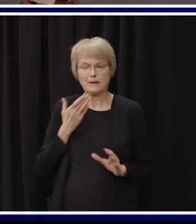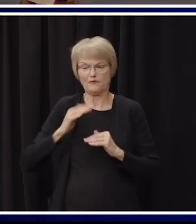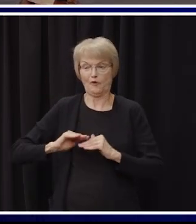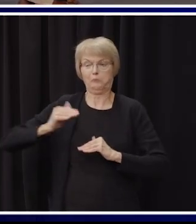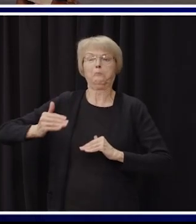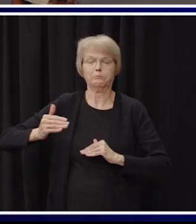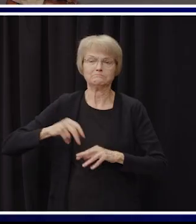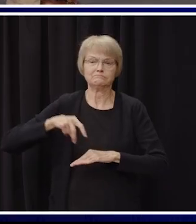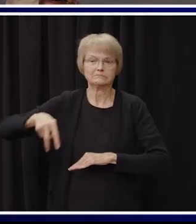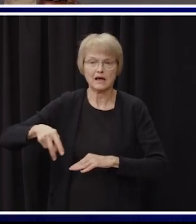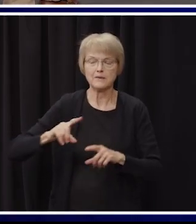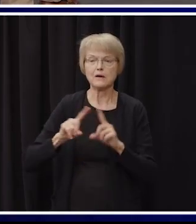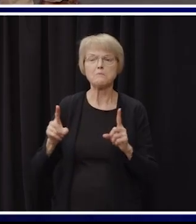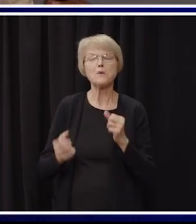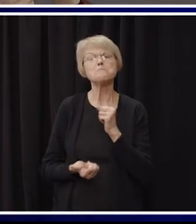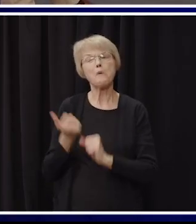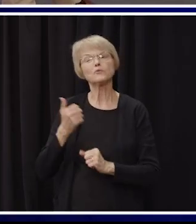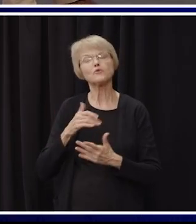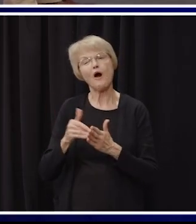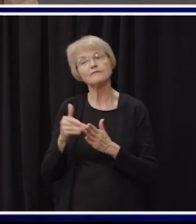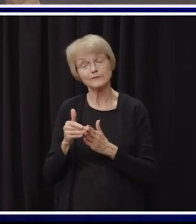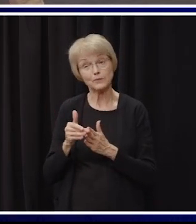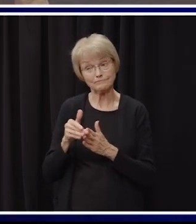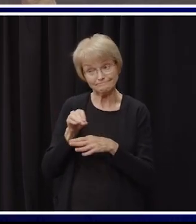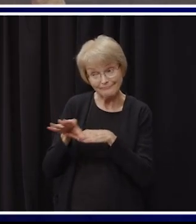time they go with our suggestions. So.